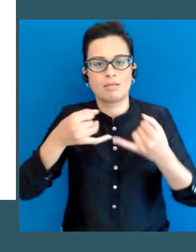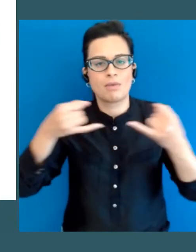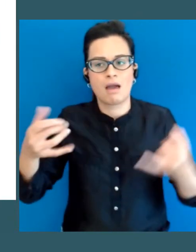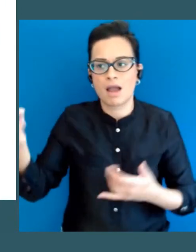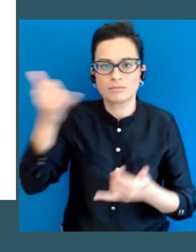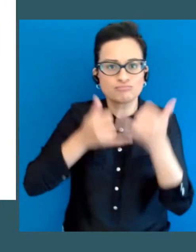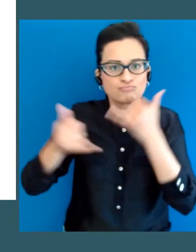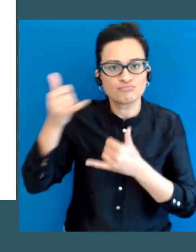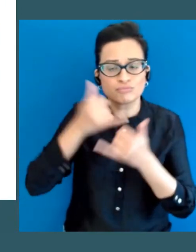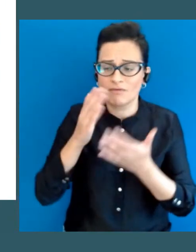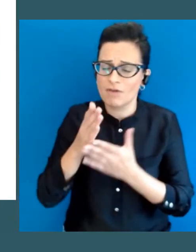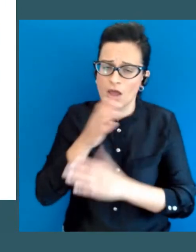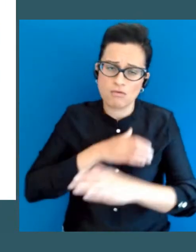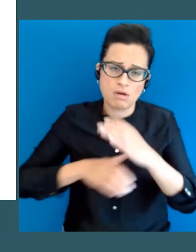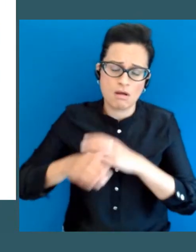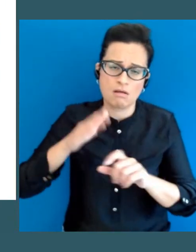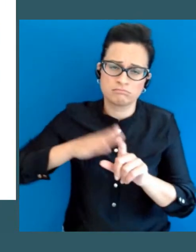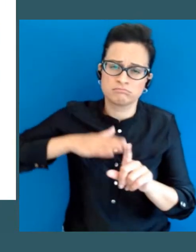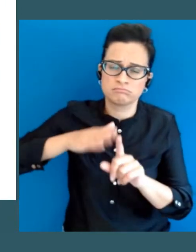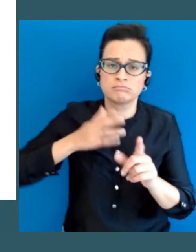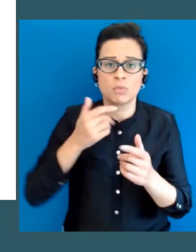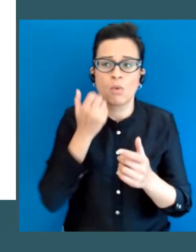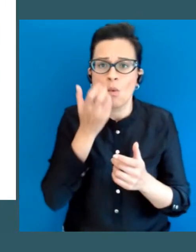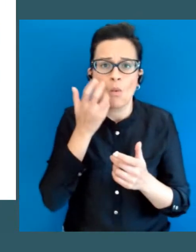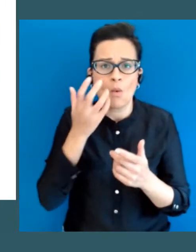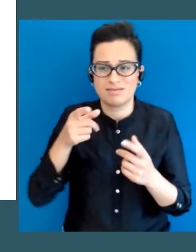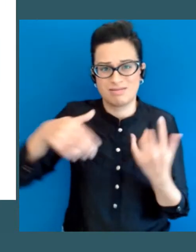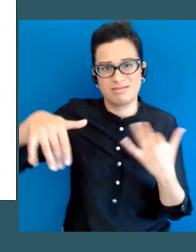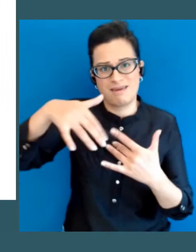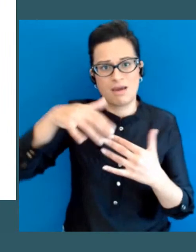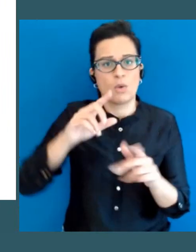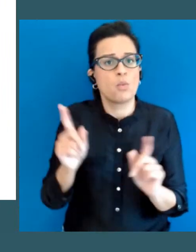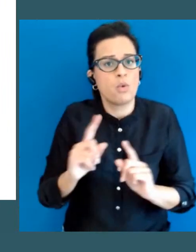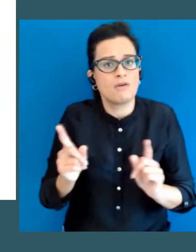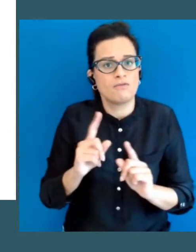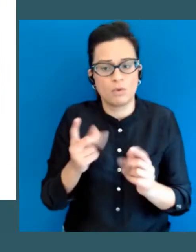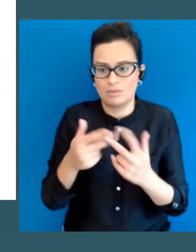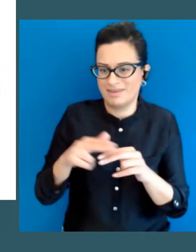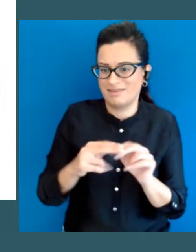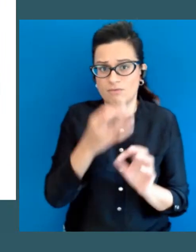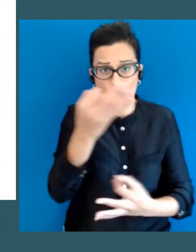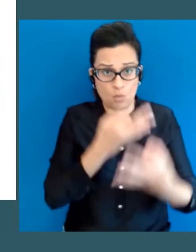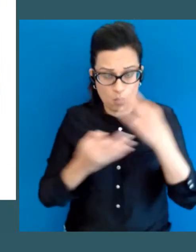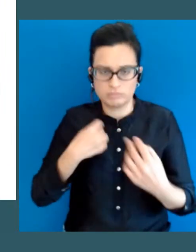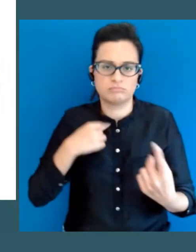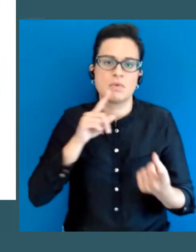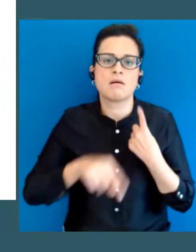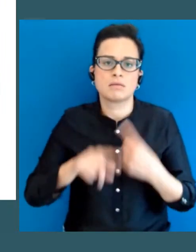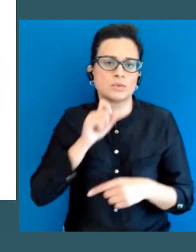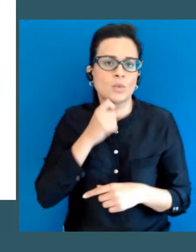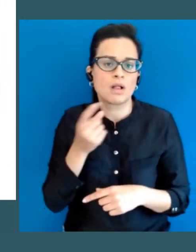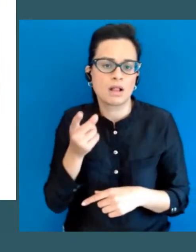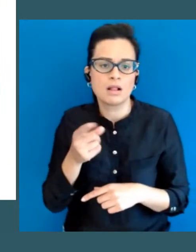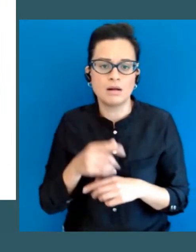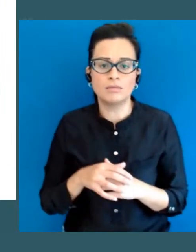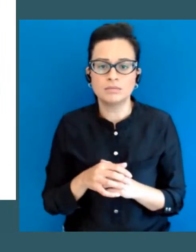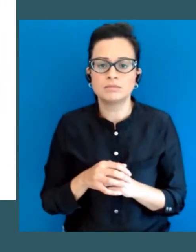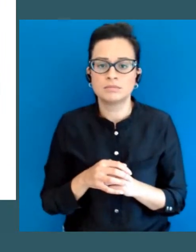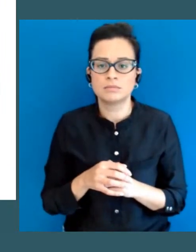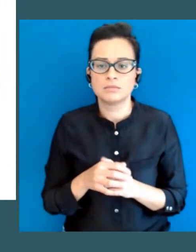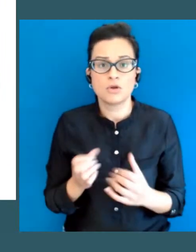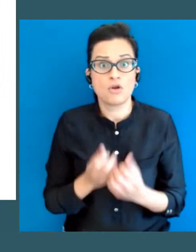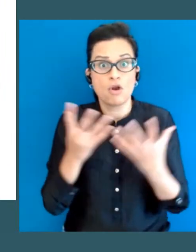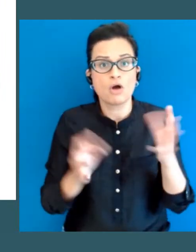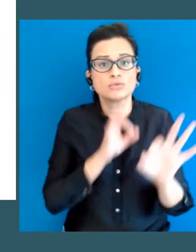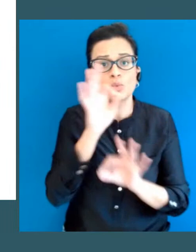empathetic, amazing, and always there to answer the needs of the allergic public. For the majority of queries, they can answer